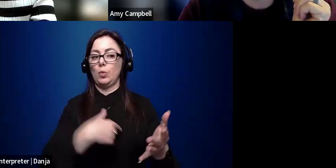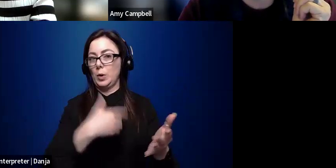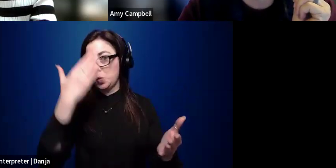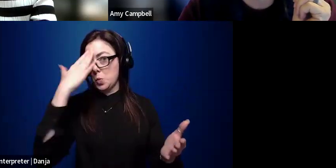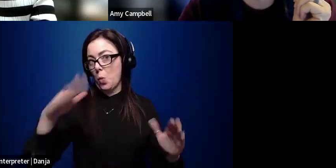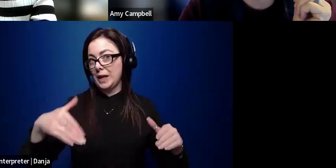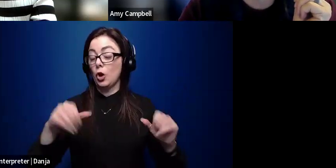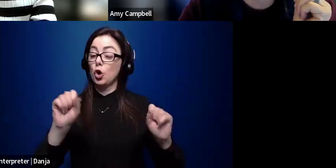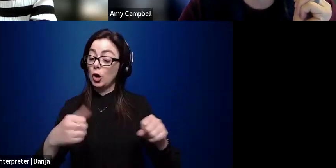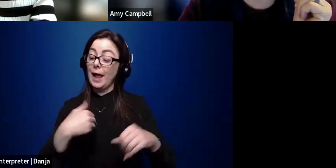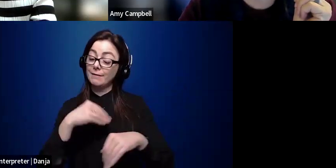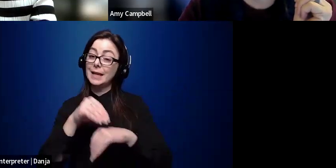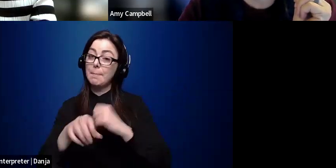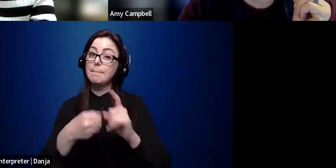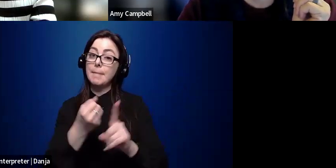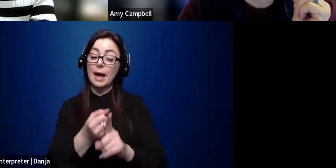could be an impact.